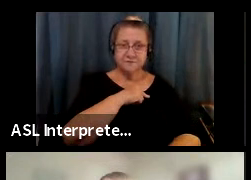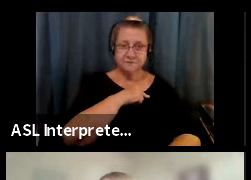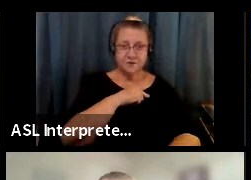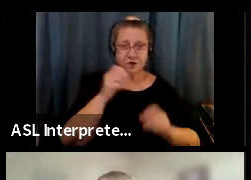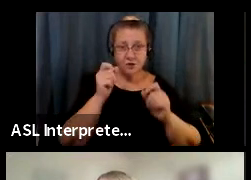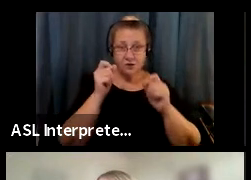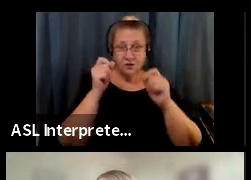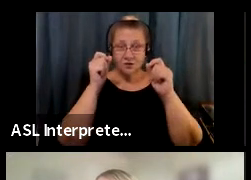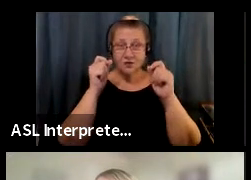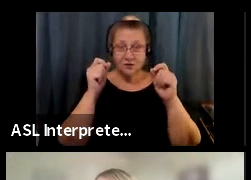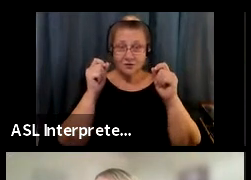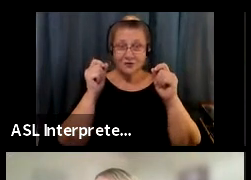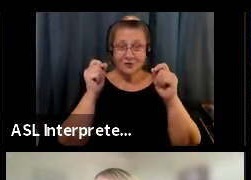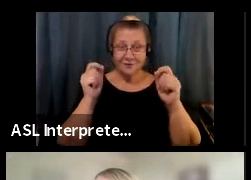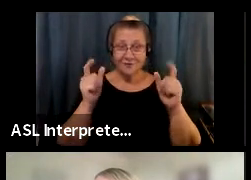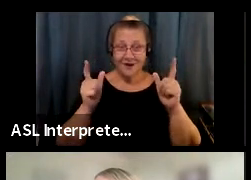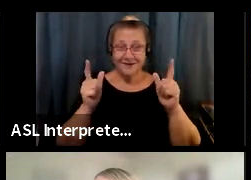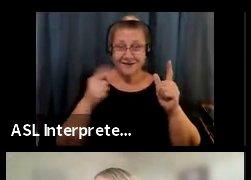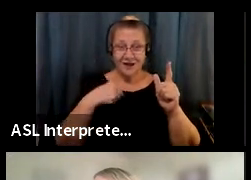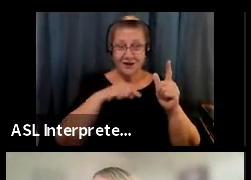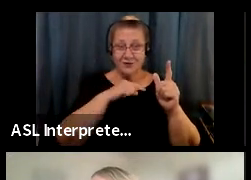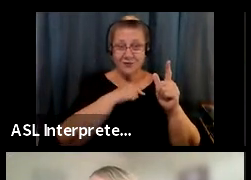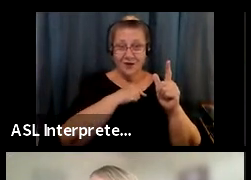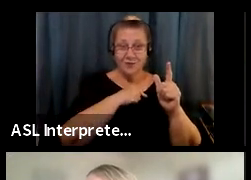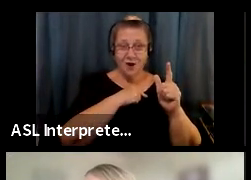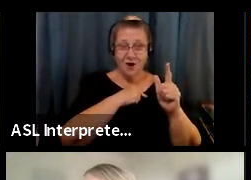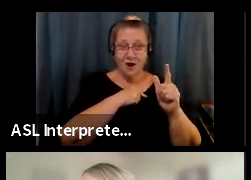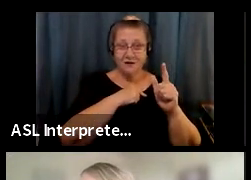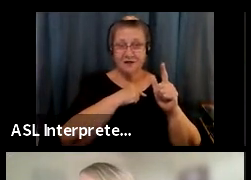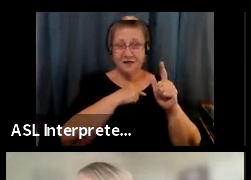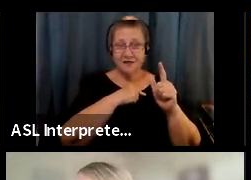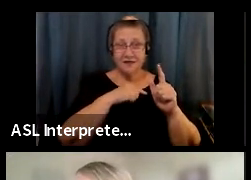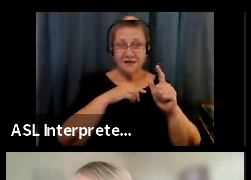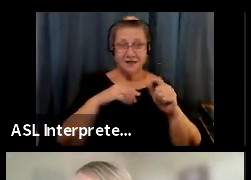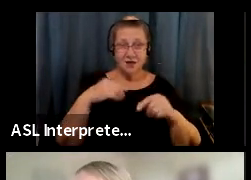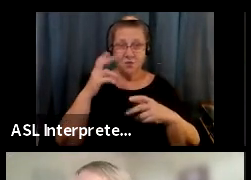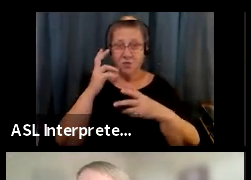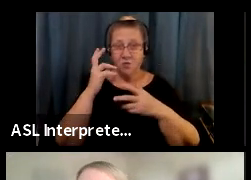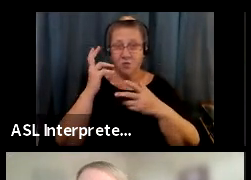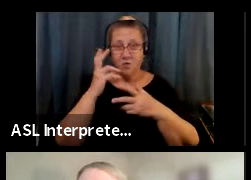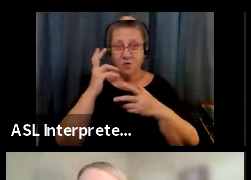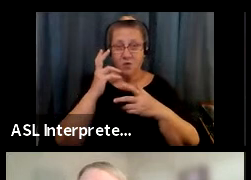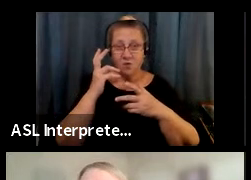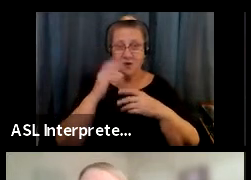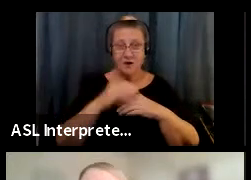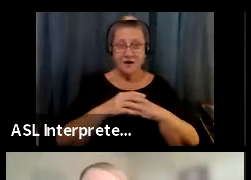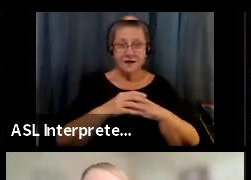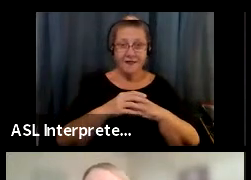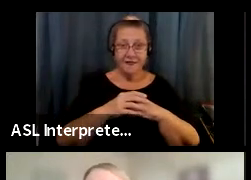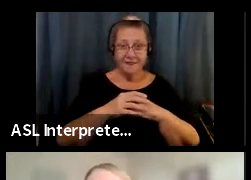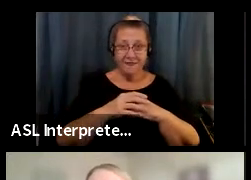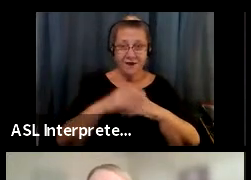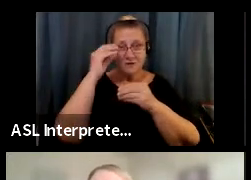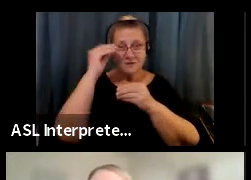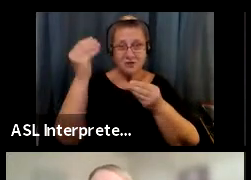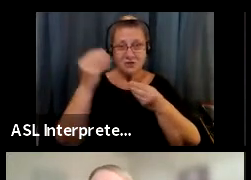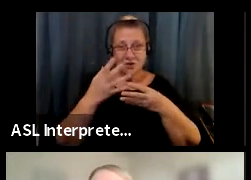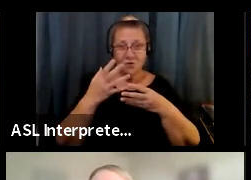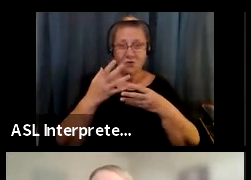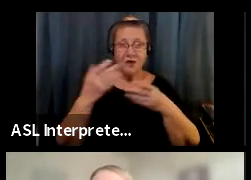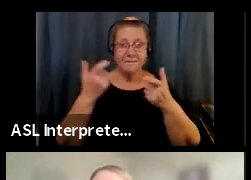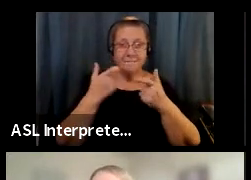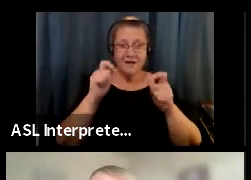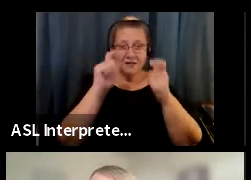Surprise. We were dismayed when the CVAC members were apprised of major changes after they were publicly